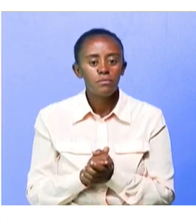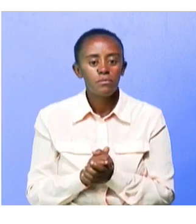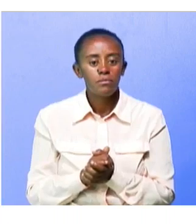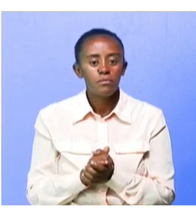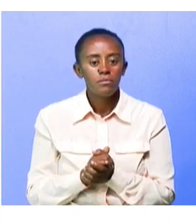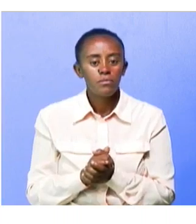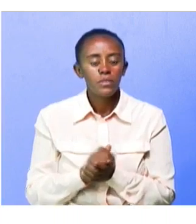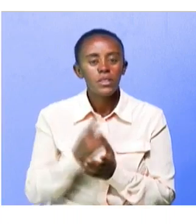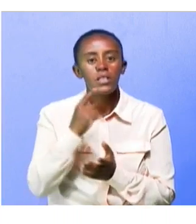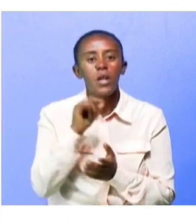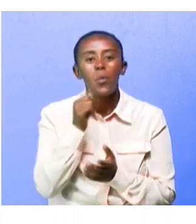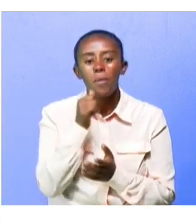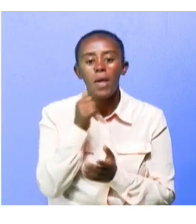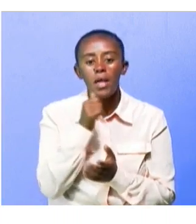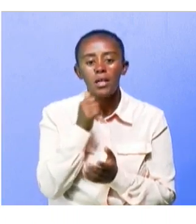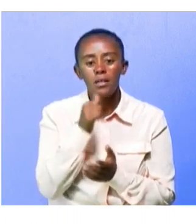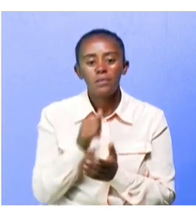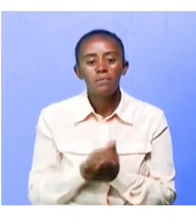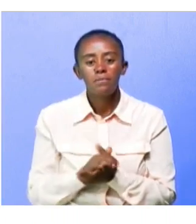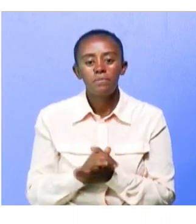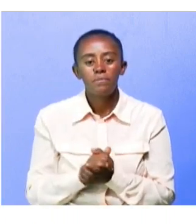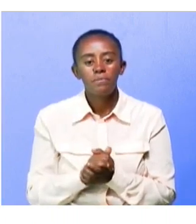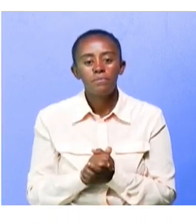the women.